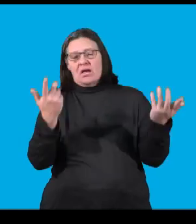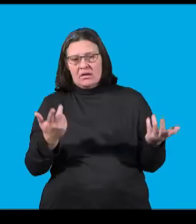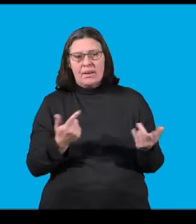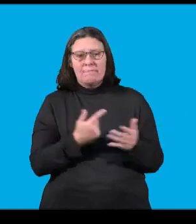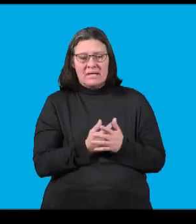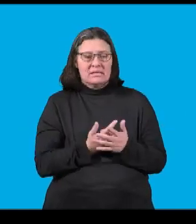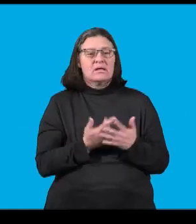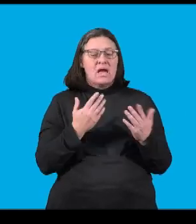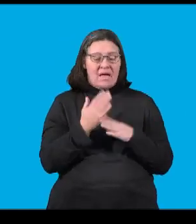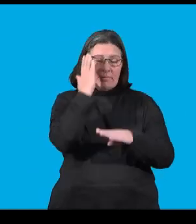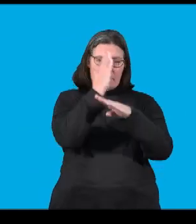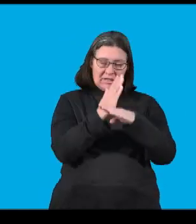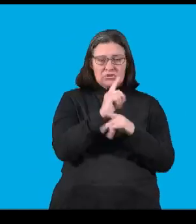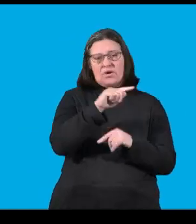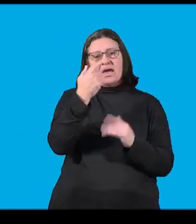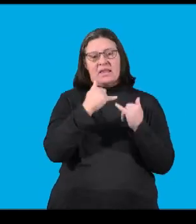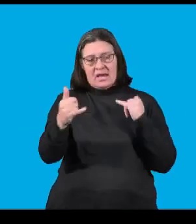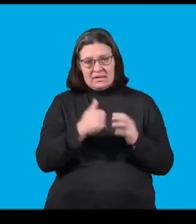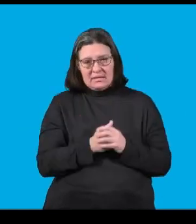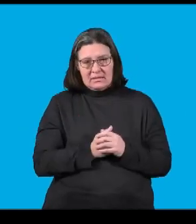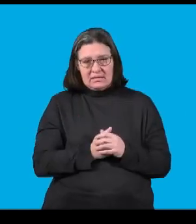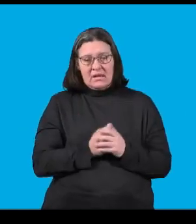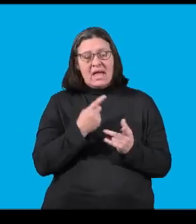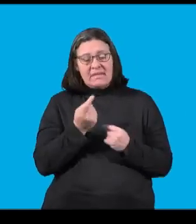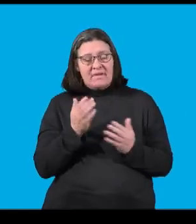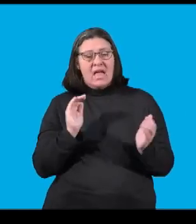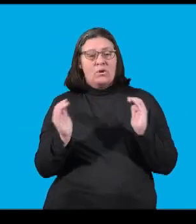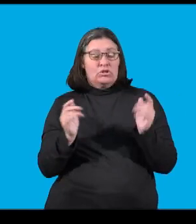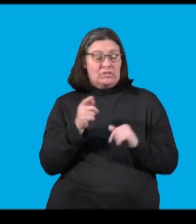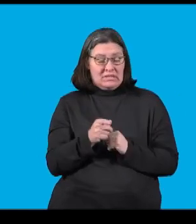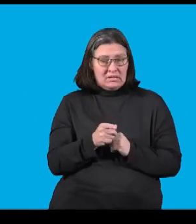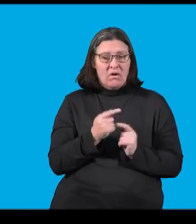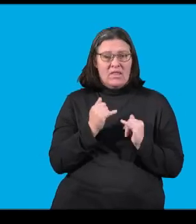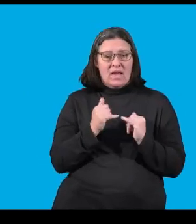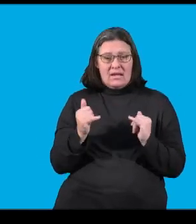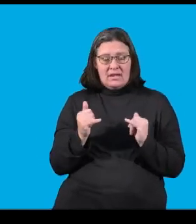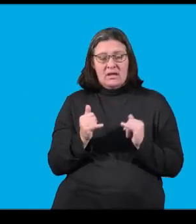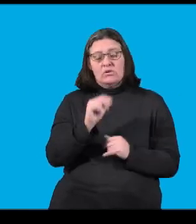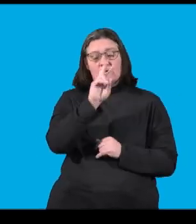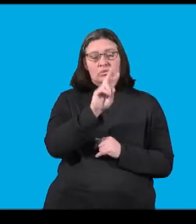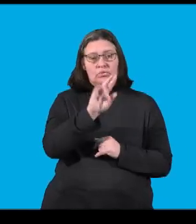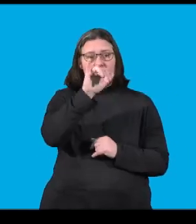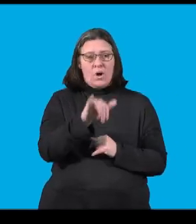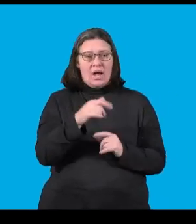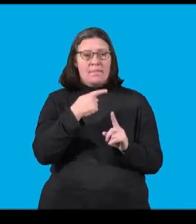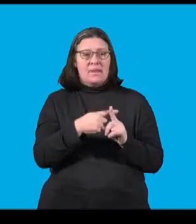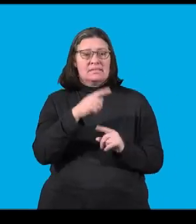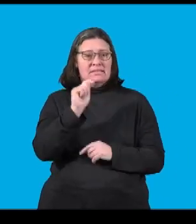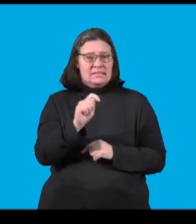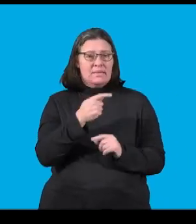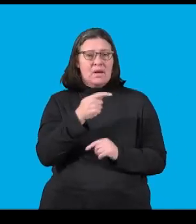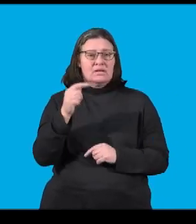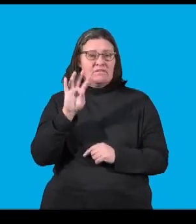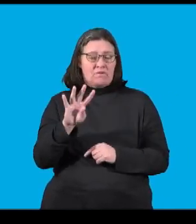there. But this tangent is perpendicular to another line. They've given us the equation of this line as 2y